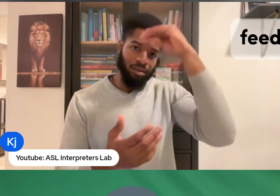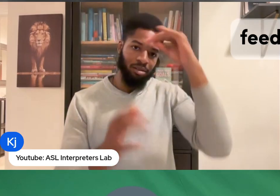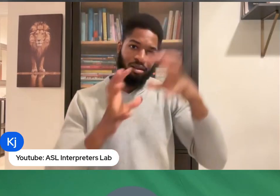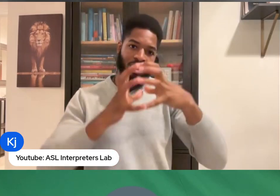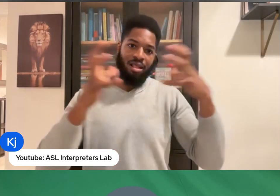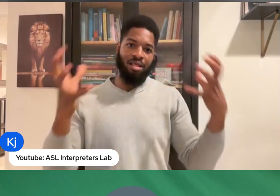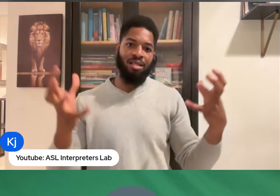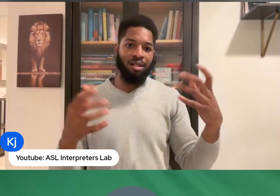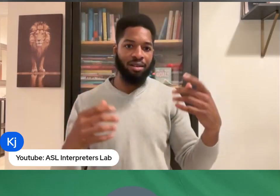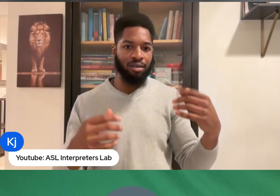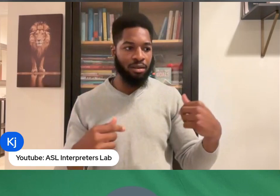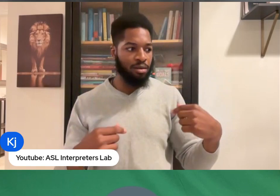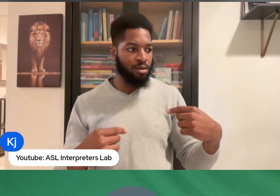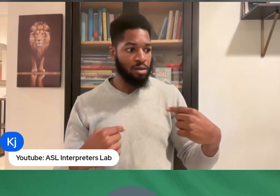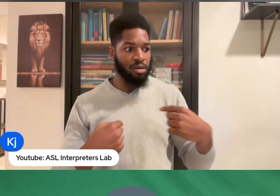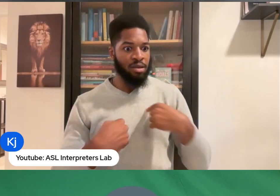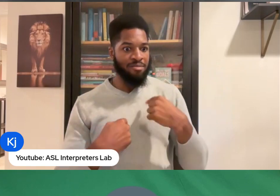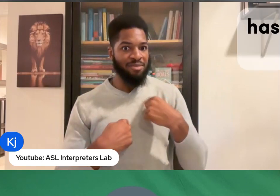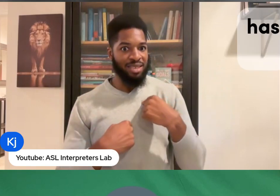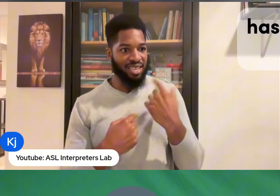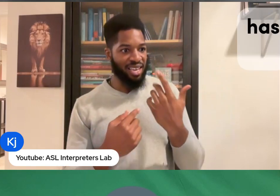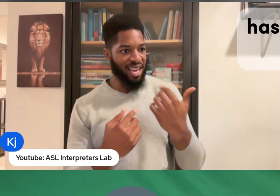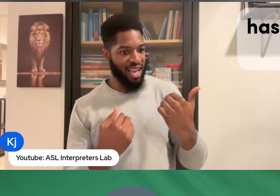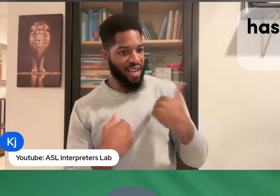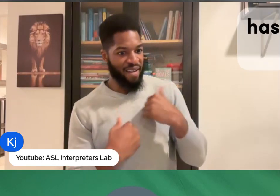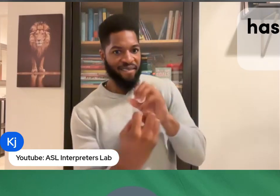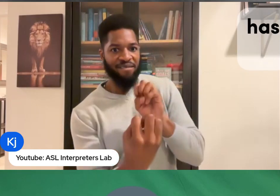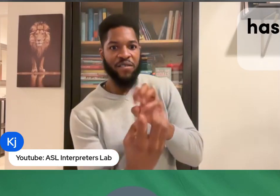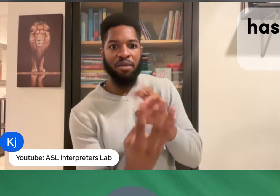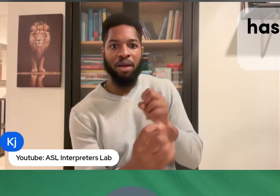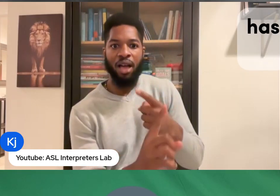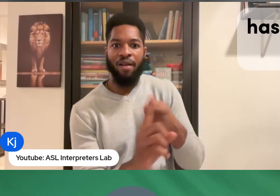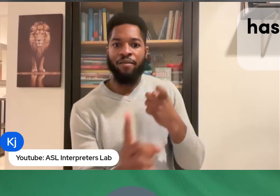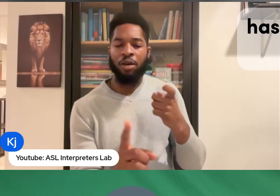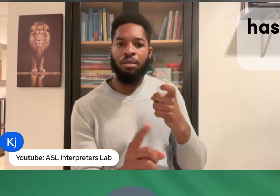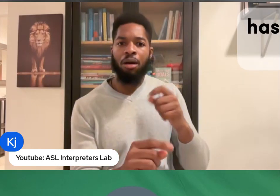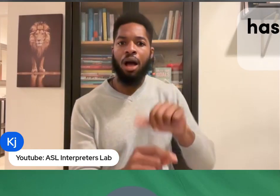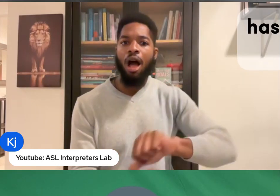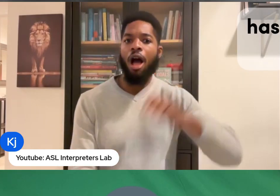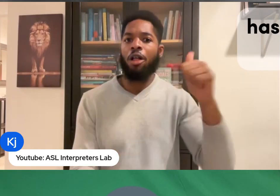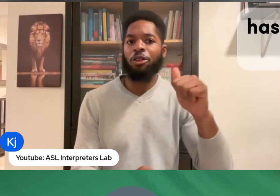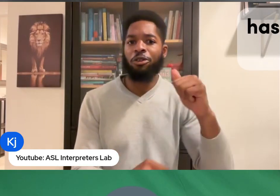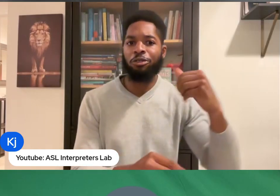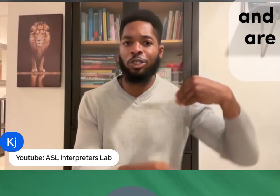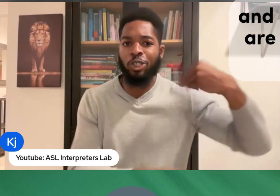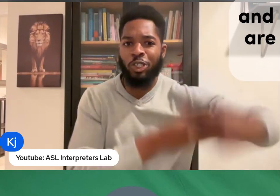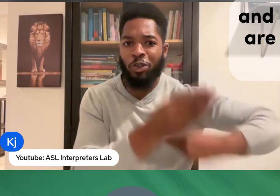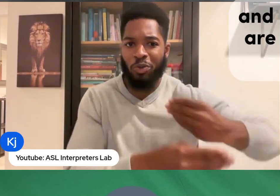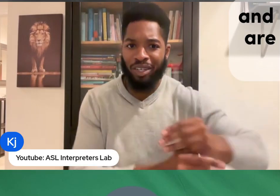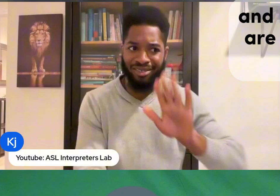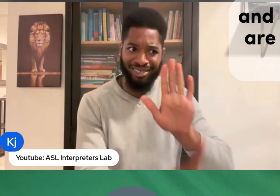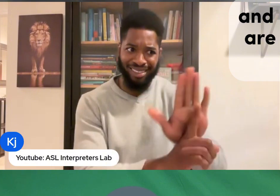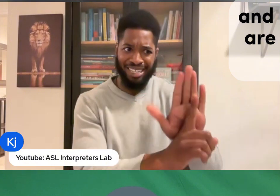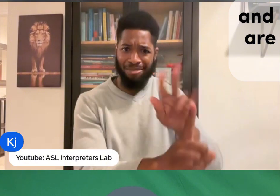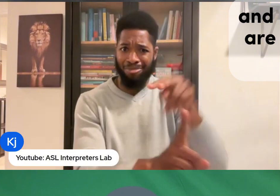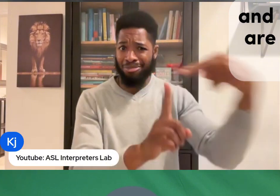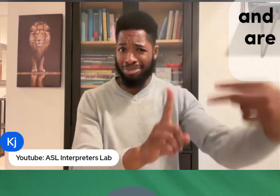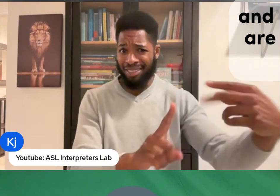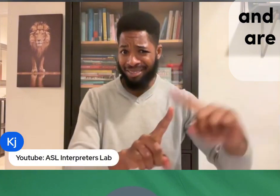from a generation that has a totally different view on many different things. And I think